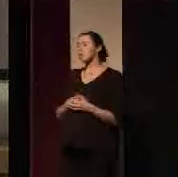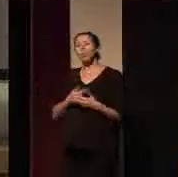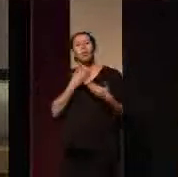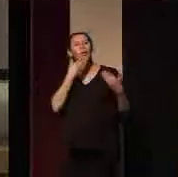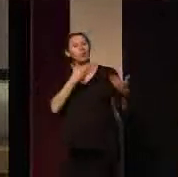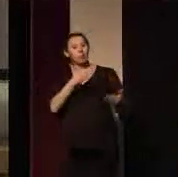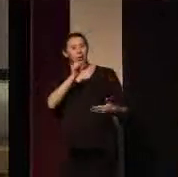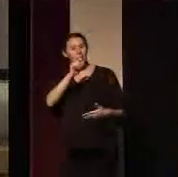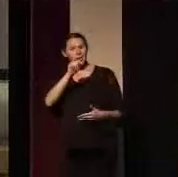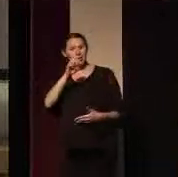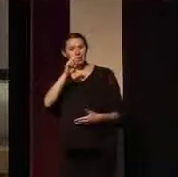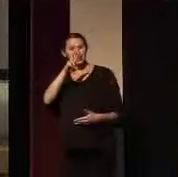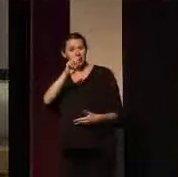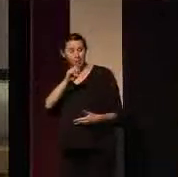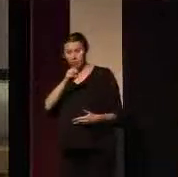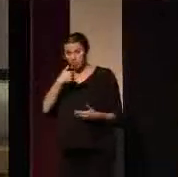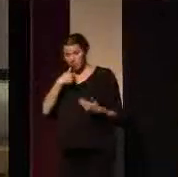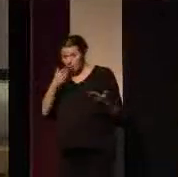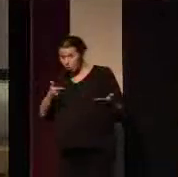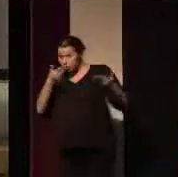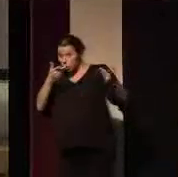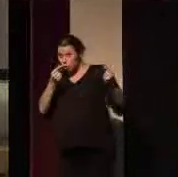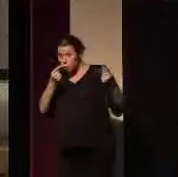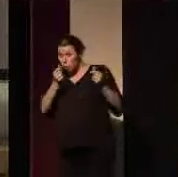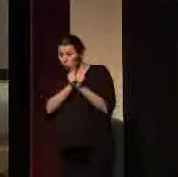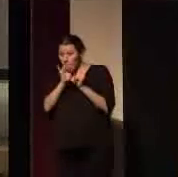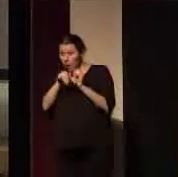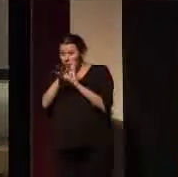I have a suggestion for what we can do with that camera. We